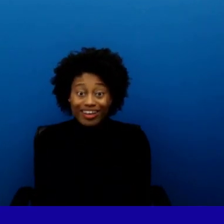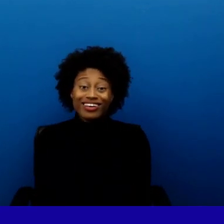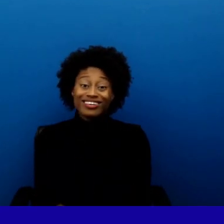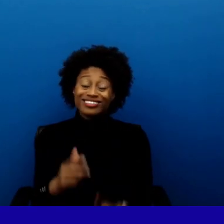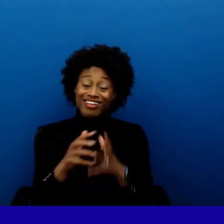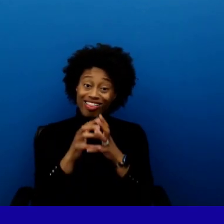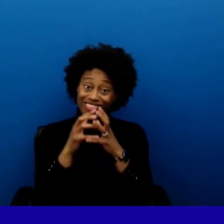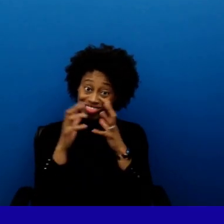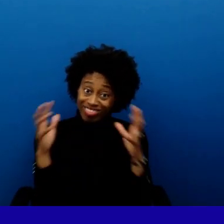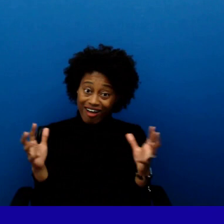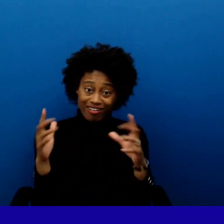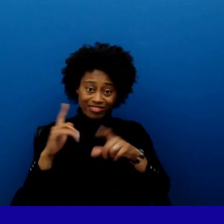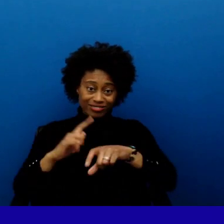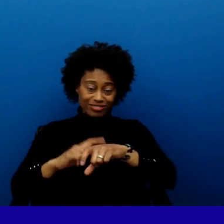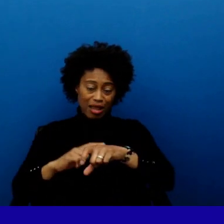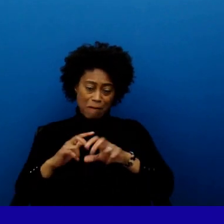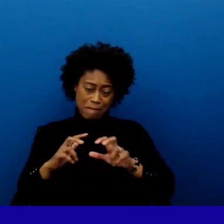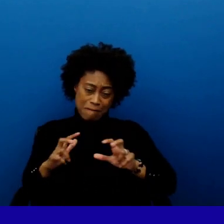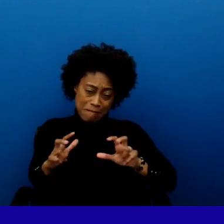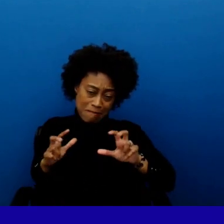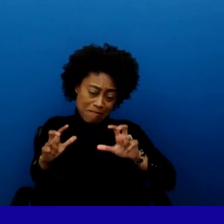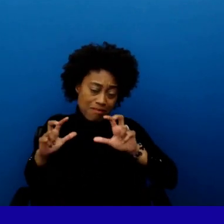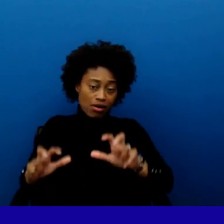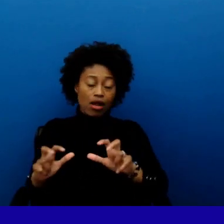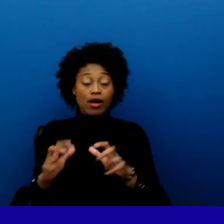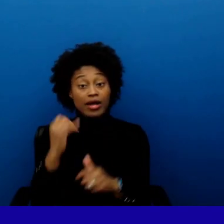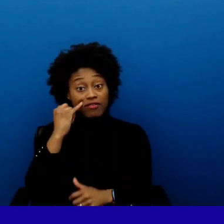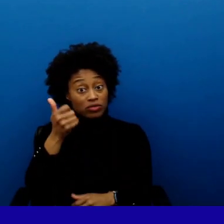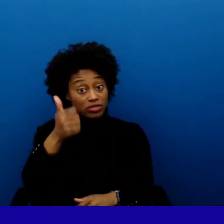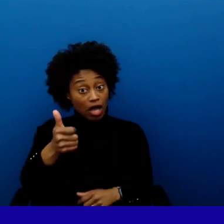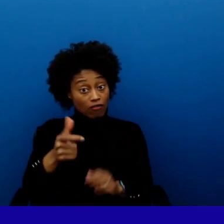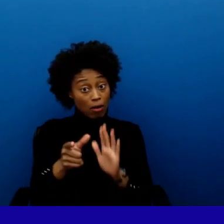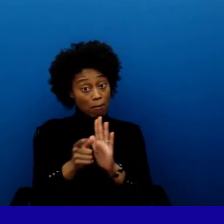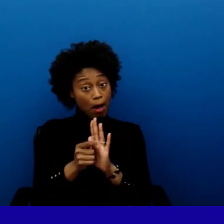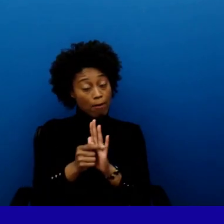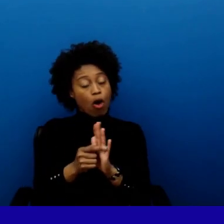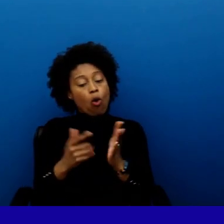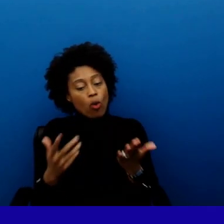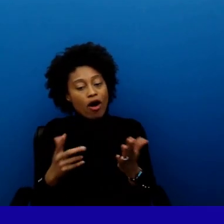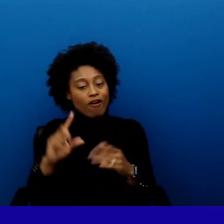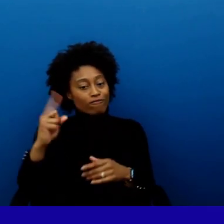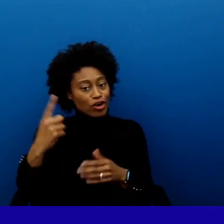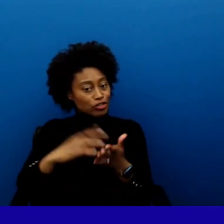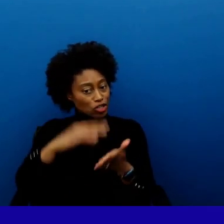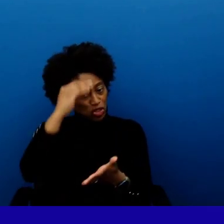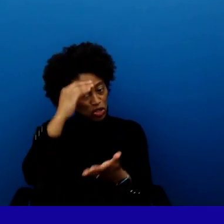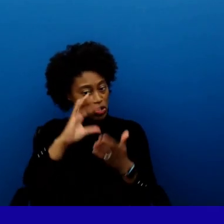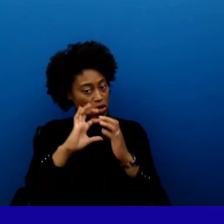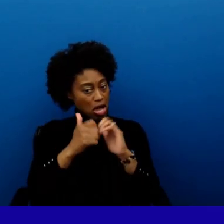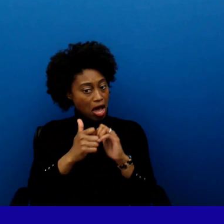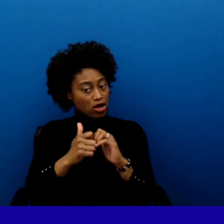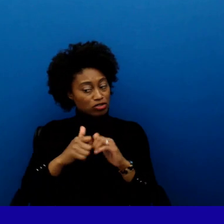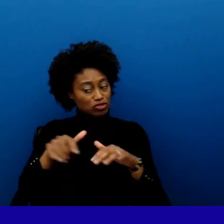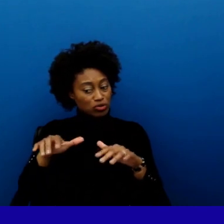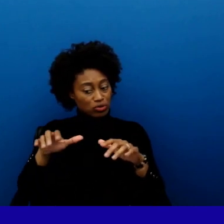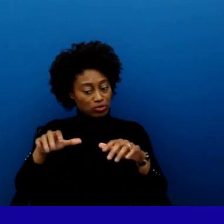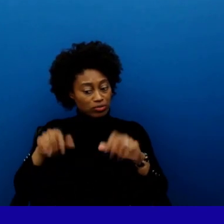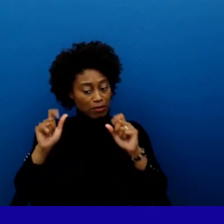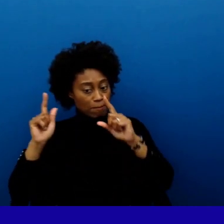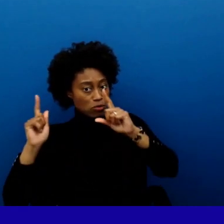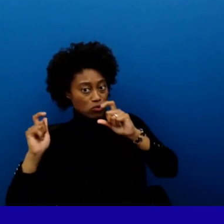lot of investment. So if you want to self-publish, I recommend that people learn how to take food images on their